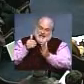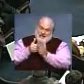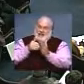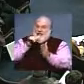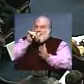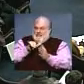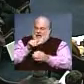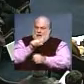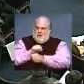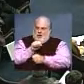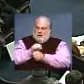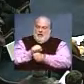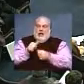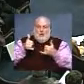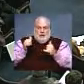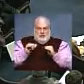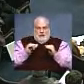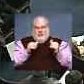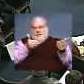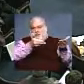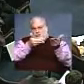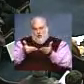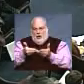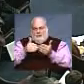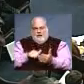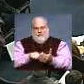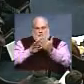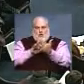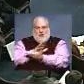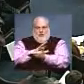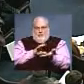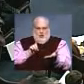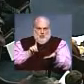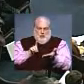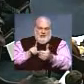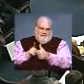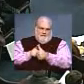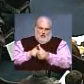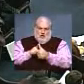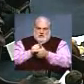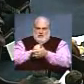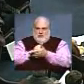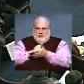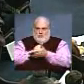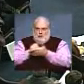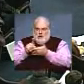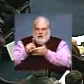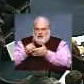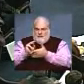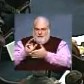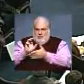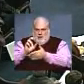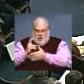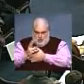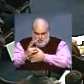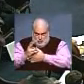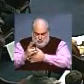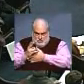project, this will come up before the board at the first meeting in March. And so